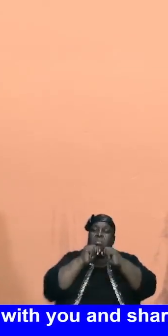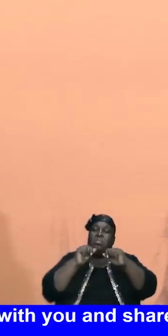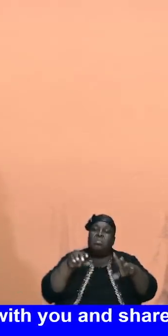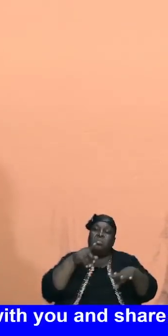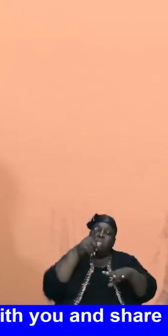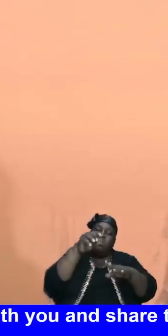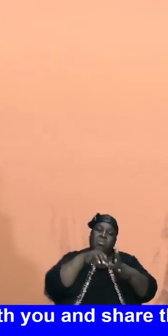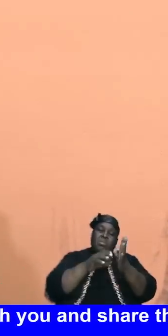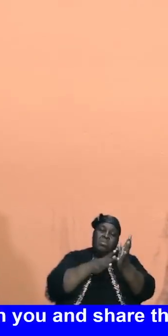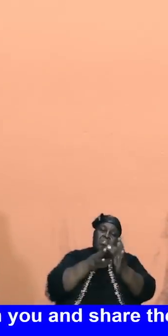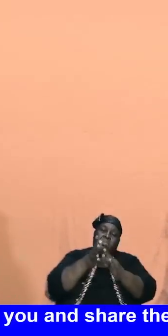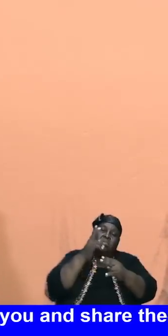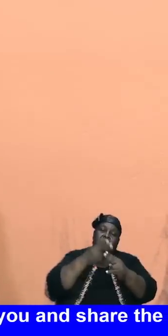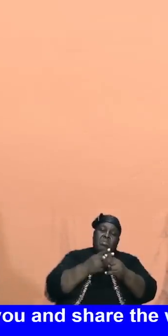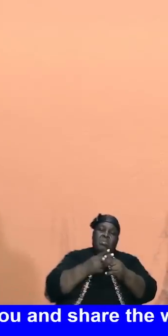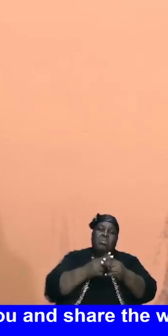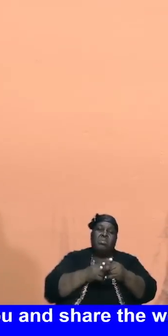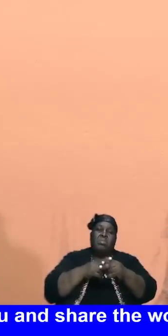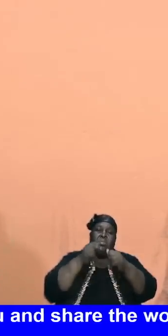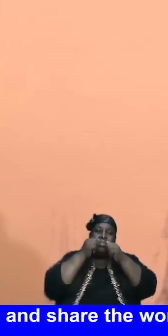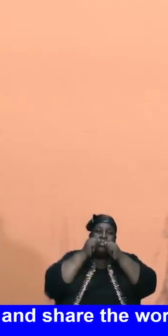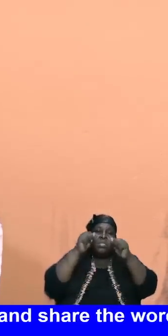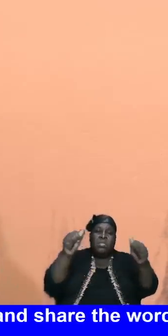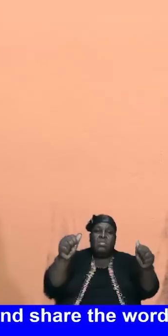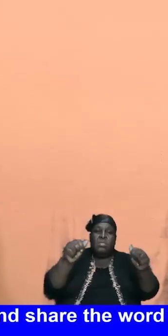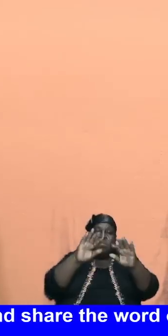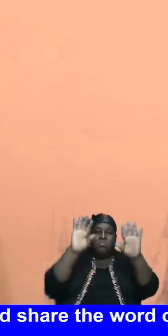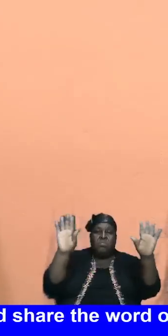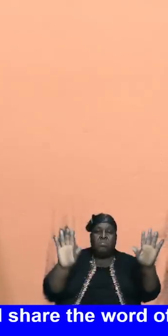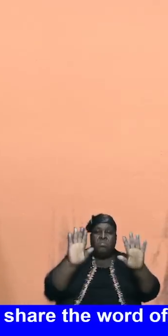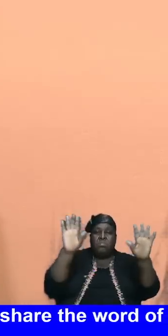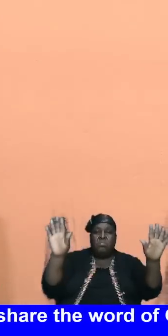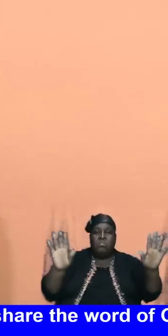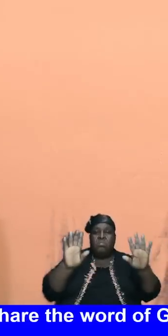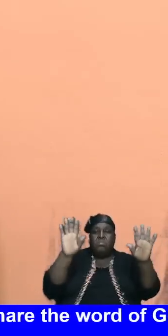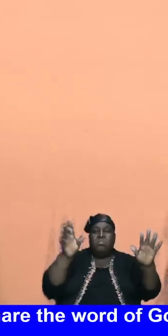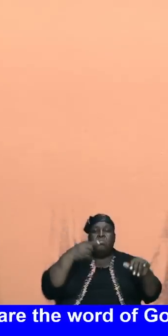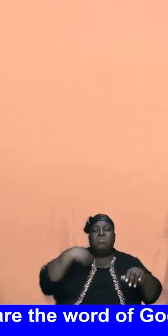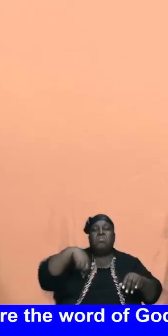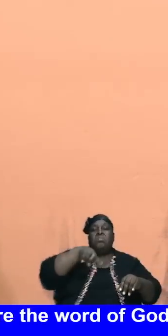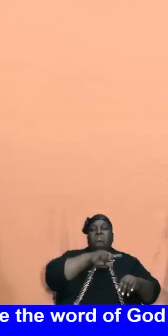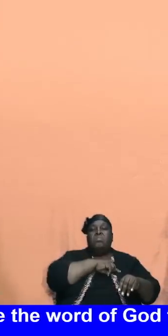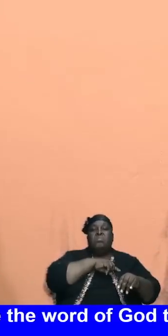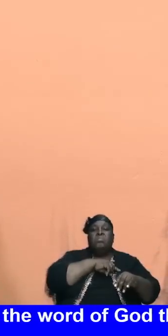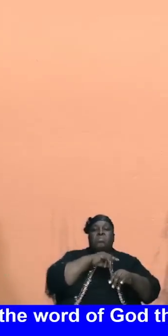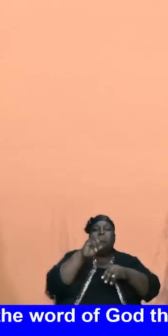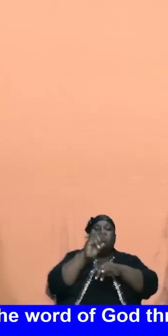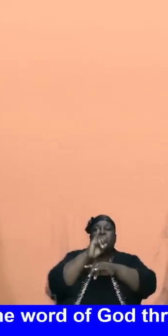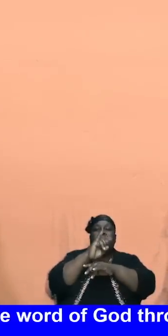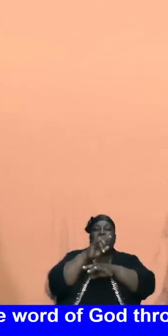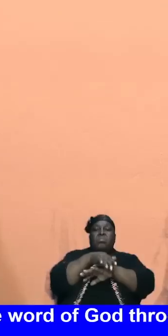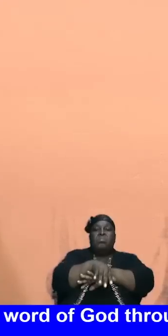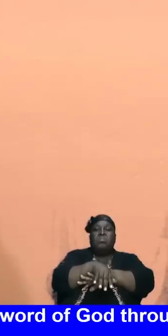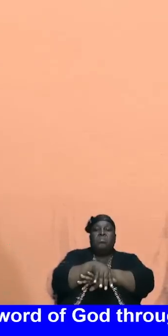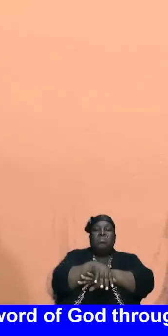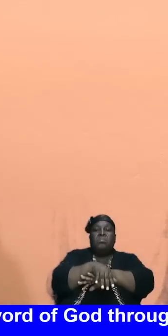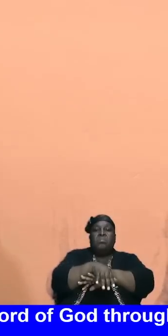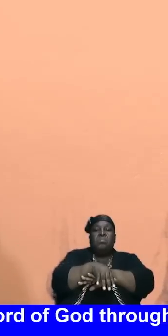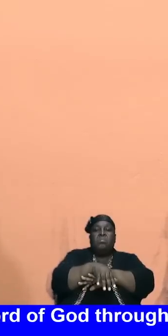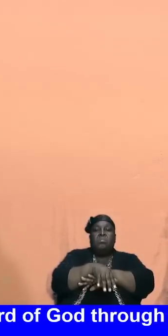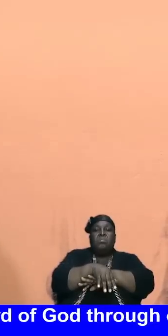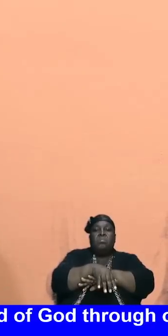Jesus' name. By way of announcement, on Sunday, amen, we have Ignite. You know, next week,